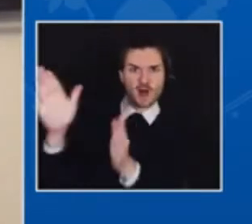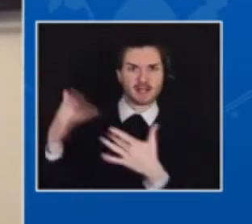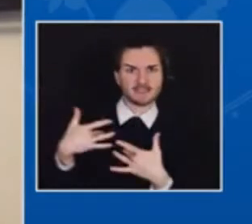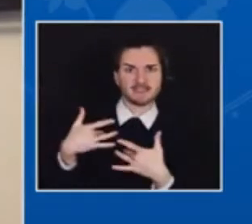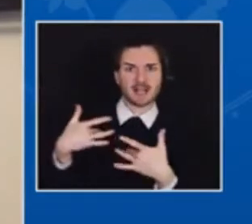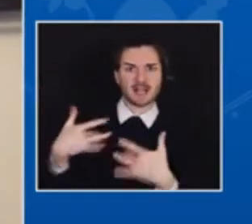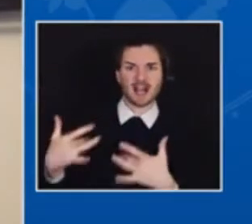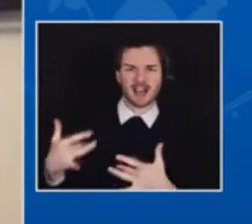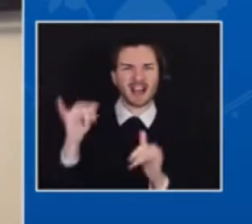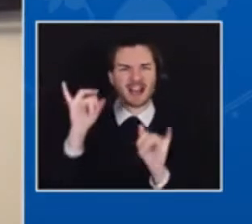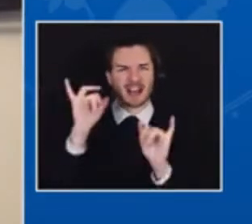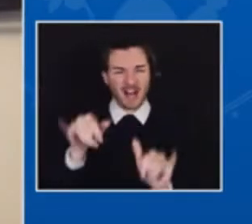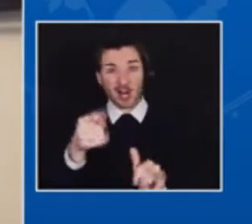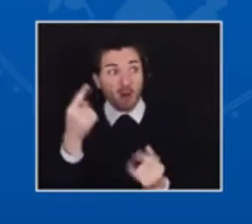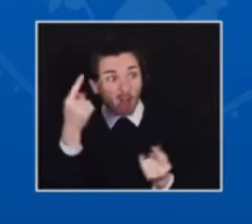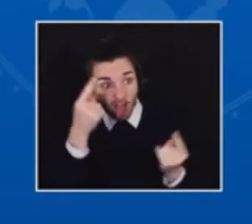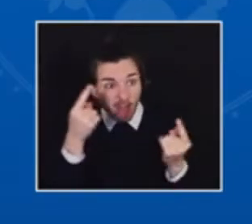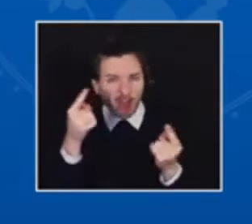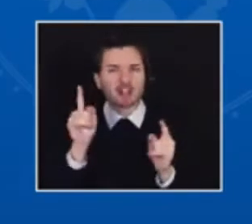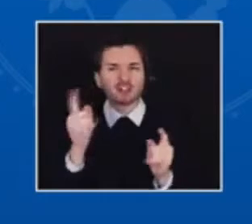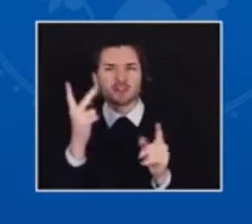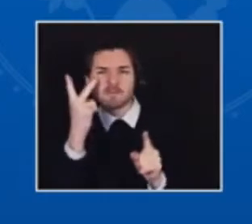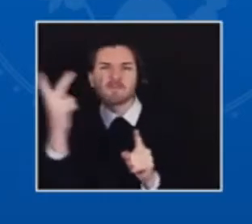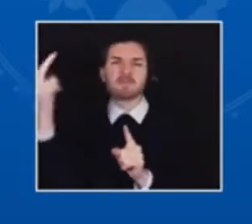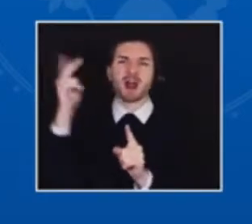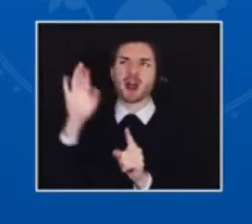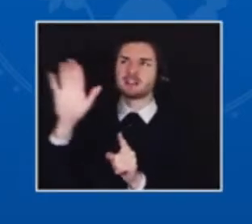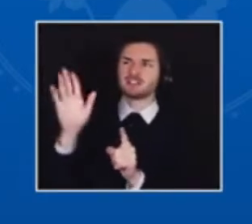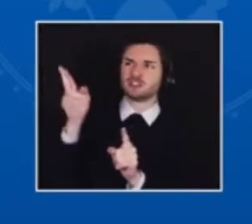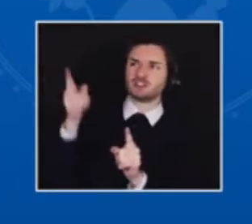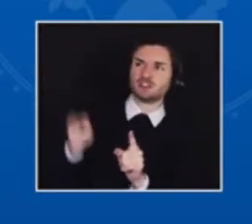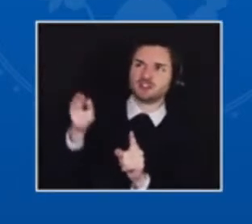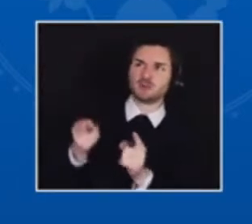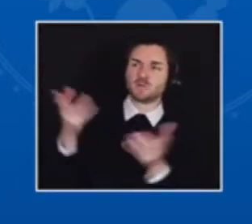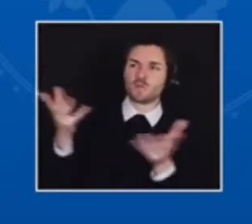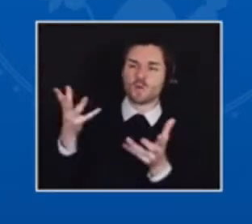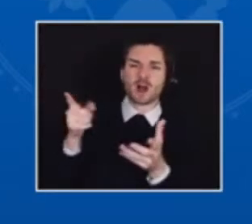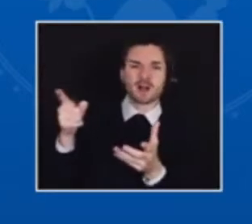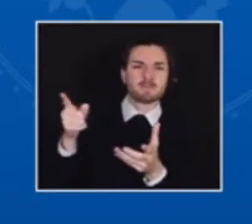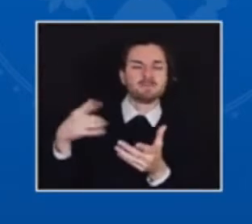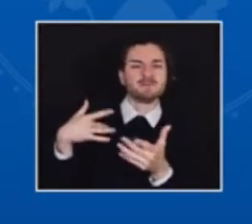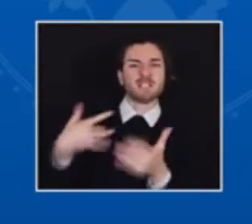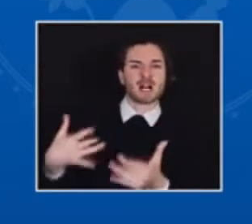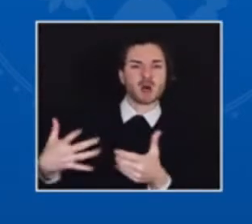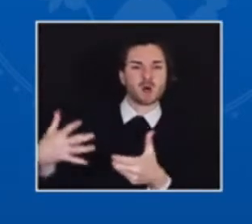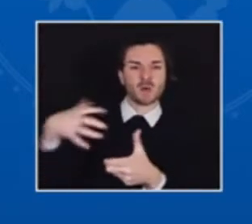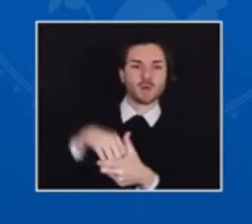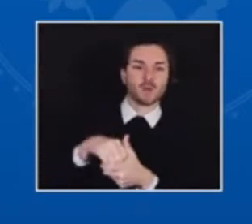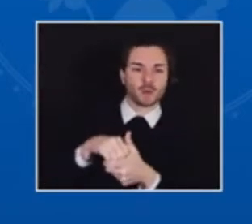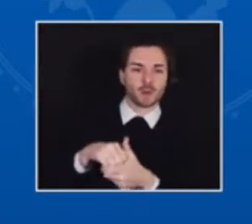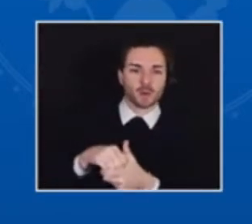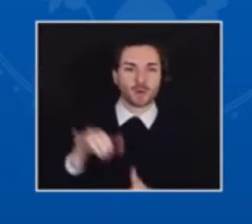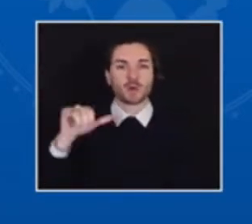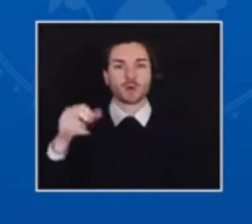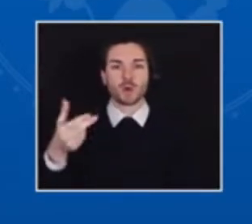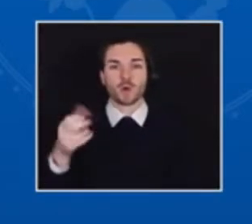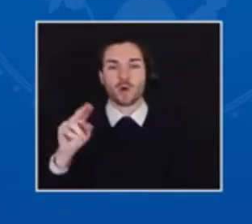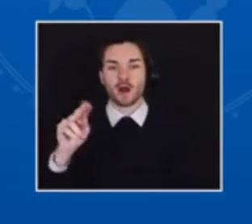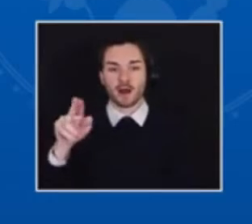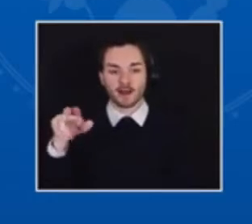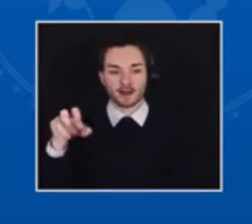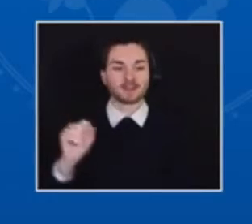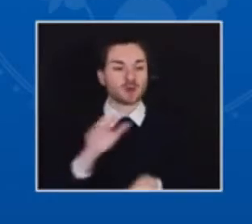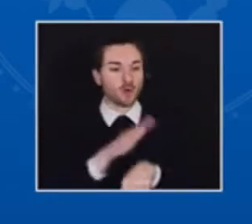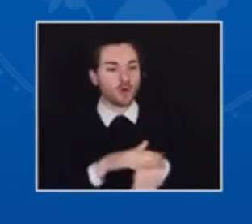over the last several years okay thanks guys great we'll take our next question from Sabrina sadiki thank you